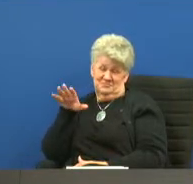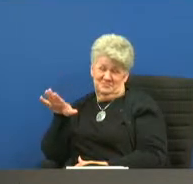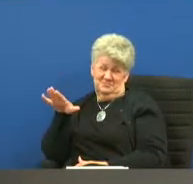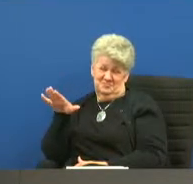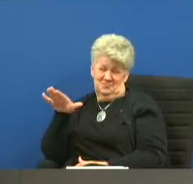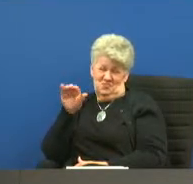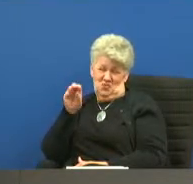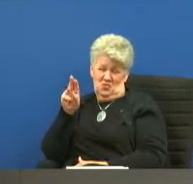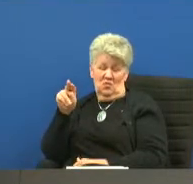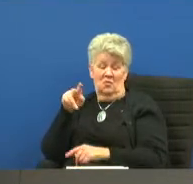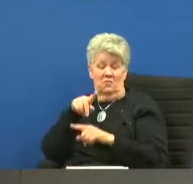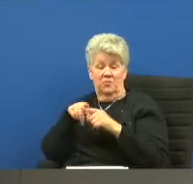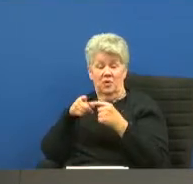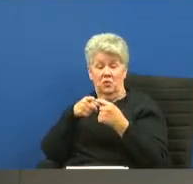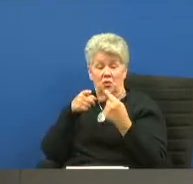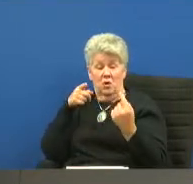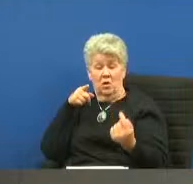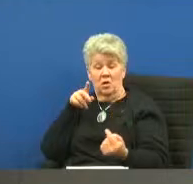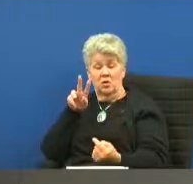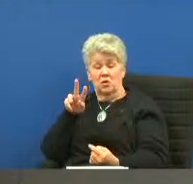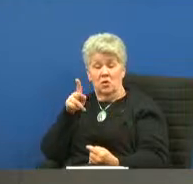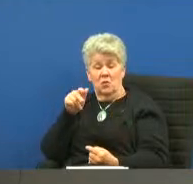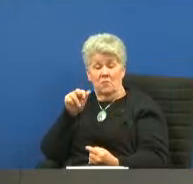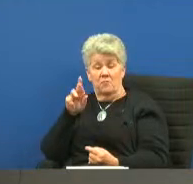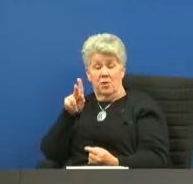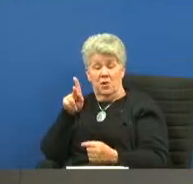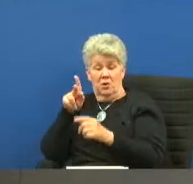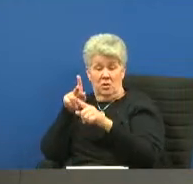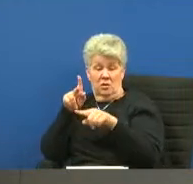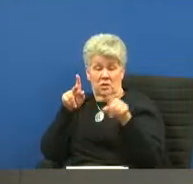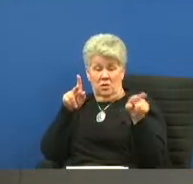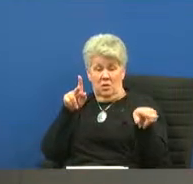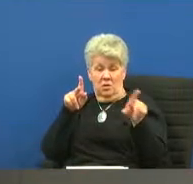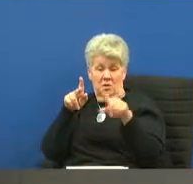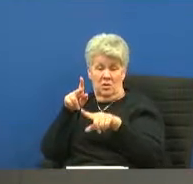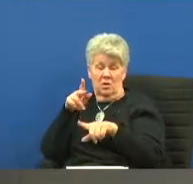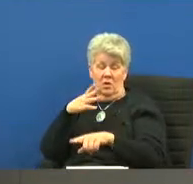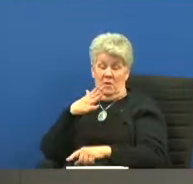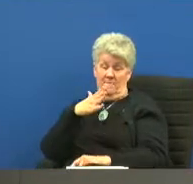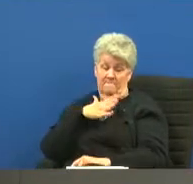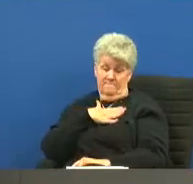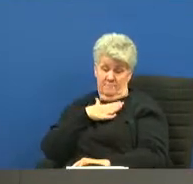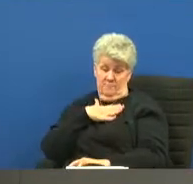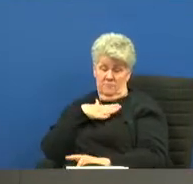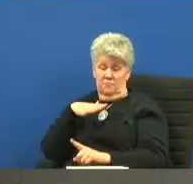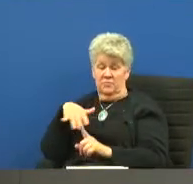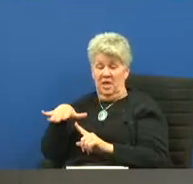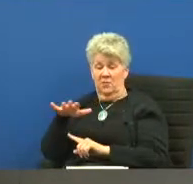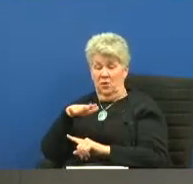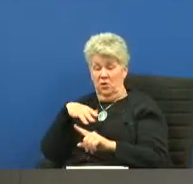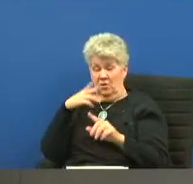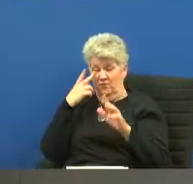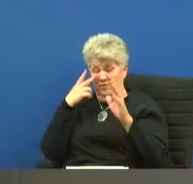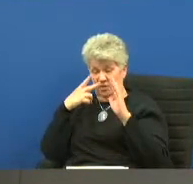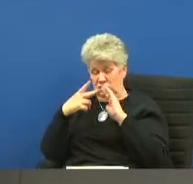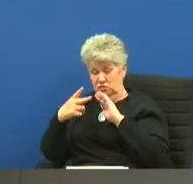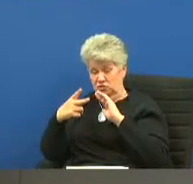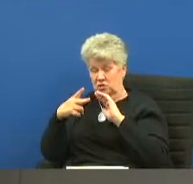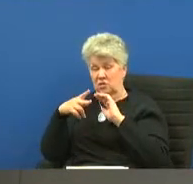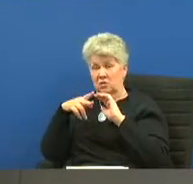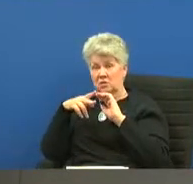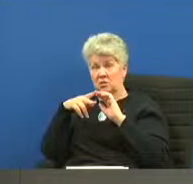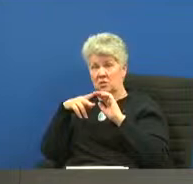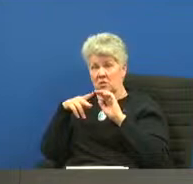over across at these two parks, just in my neighborhood vision, not as a